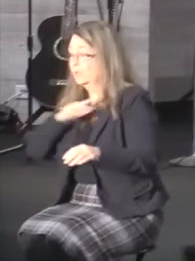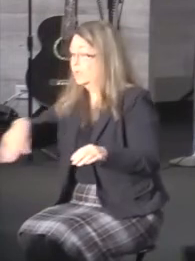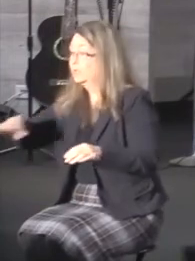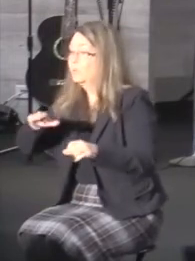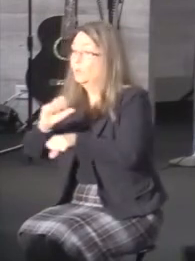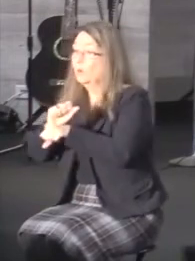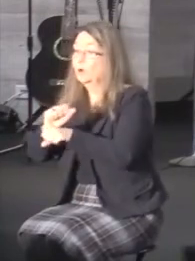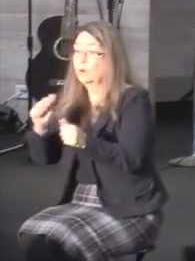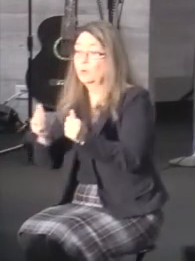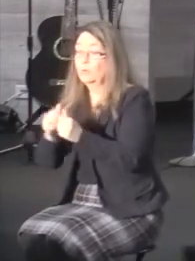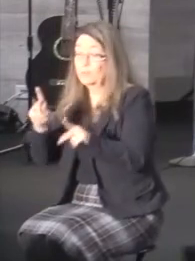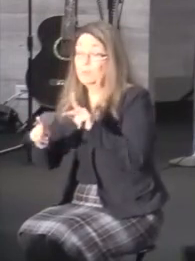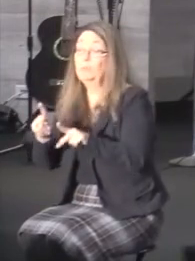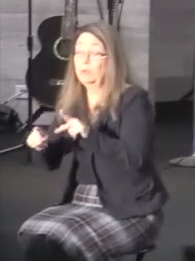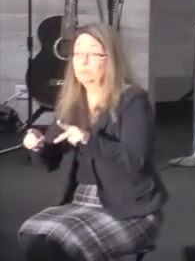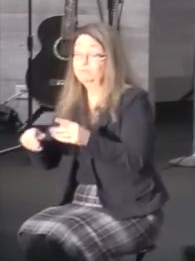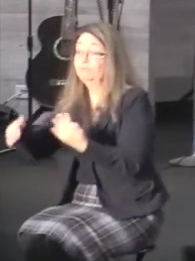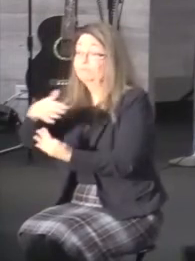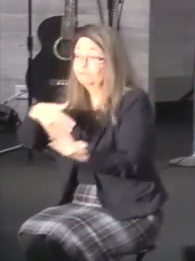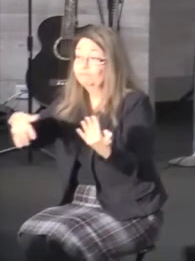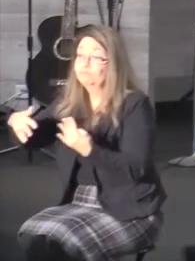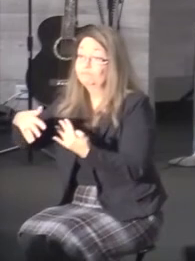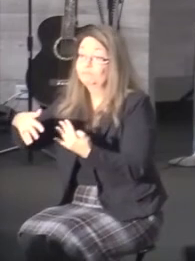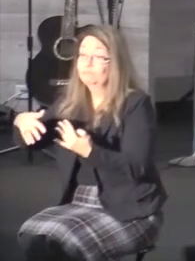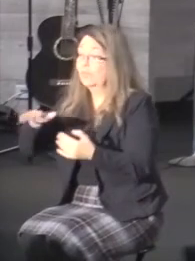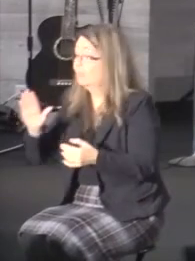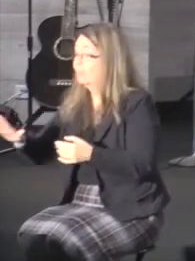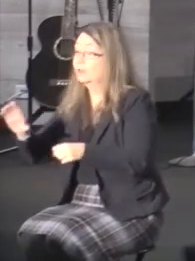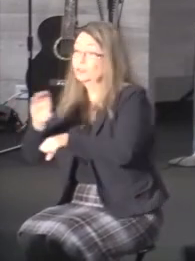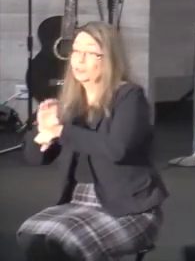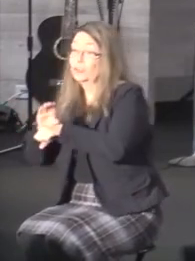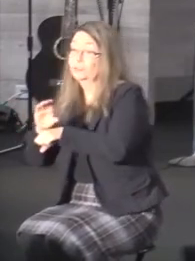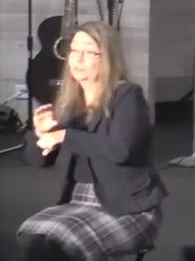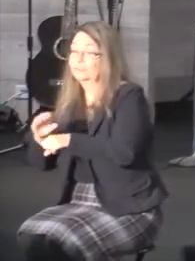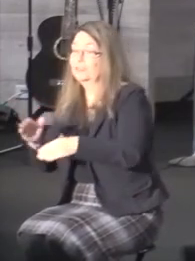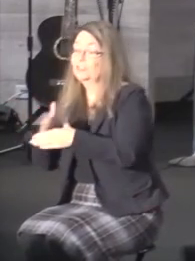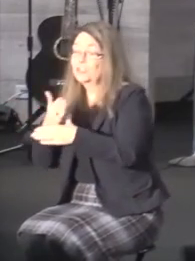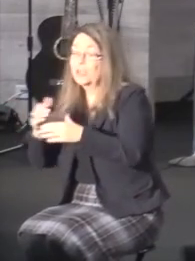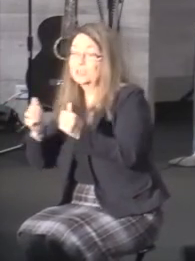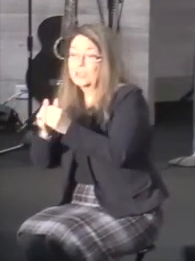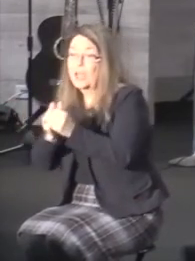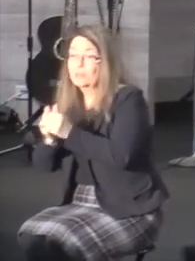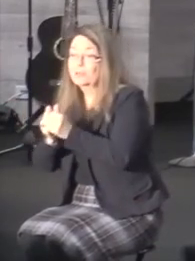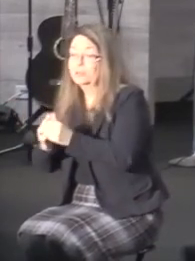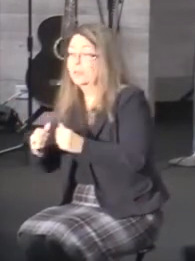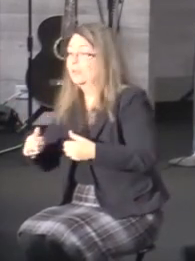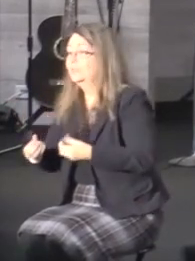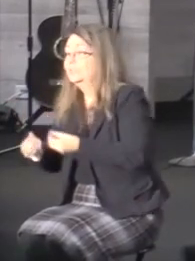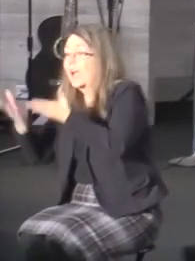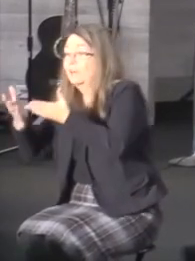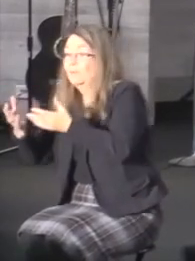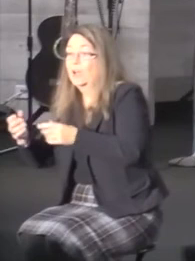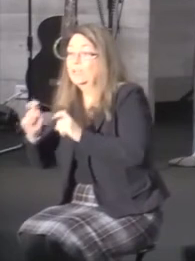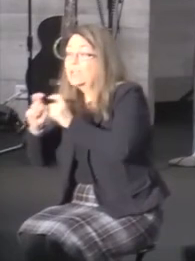you. And the churches in Macedonia, they partnered together, they cared for the poor, they shared in the gospel, they gave, they sacrificed.